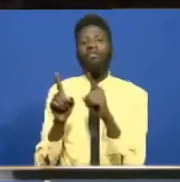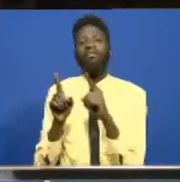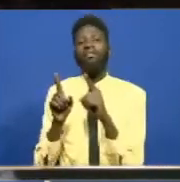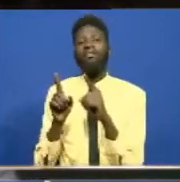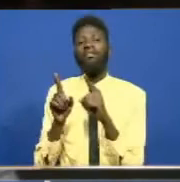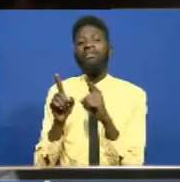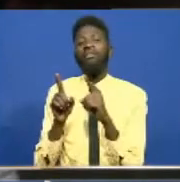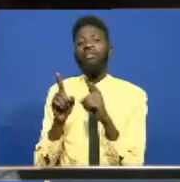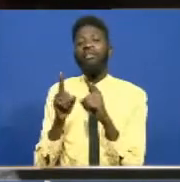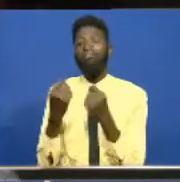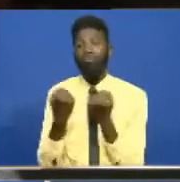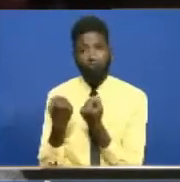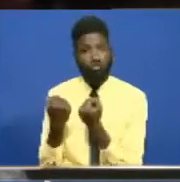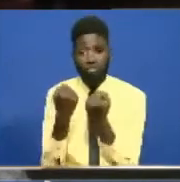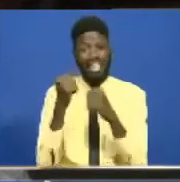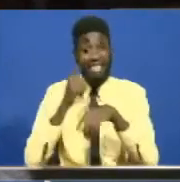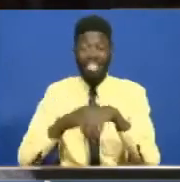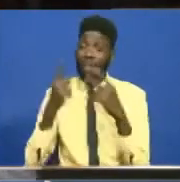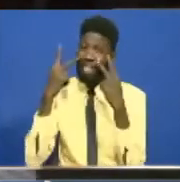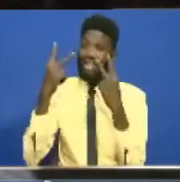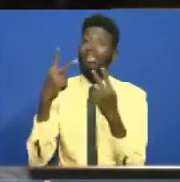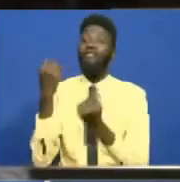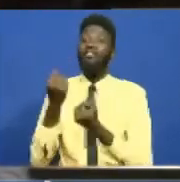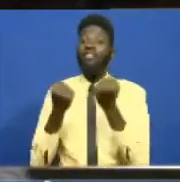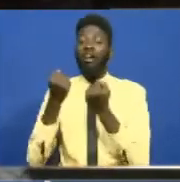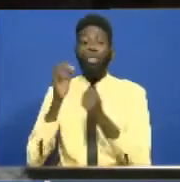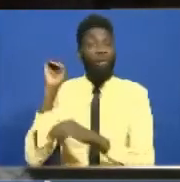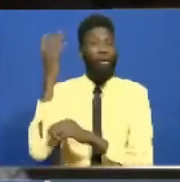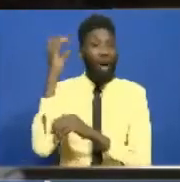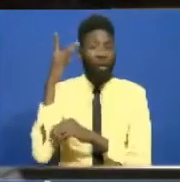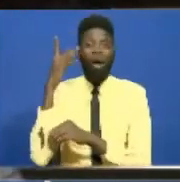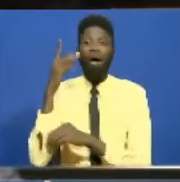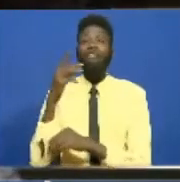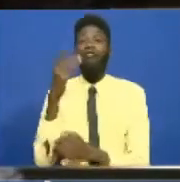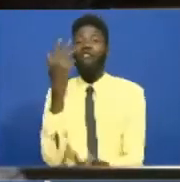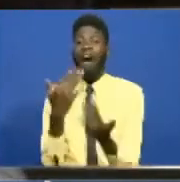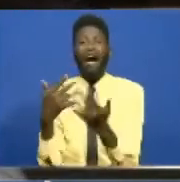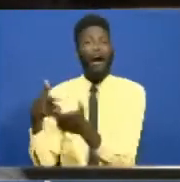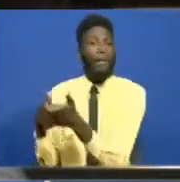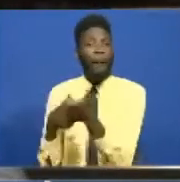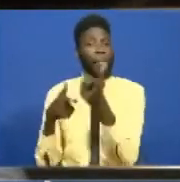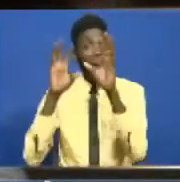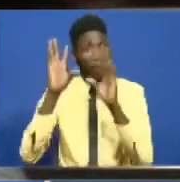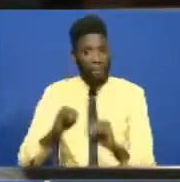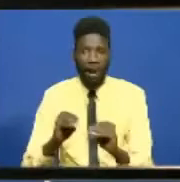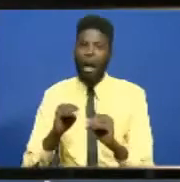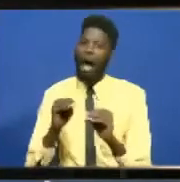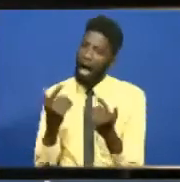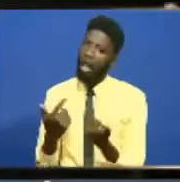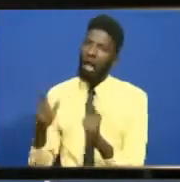waipe nafasi, ili iweze kupita, ifike mapema, iweze kuzima moto.